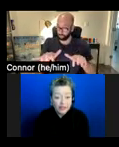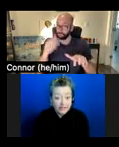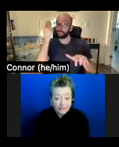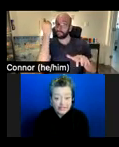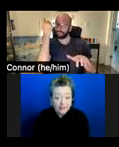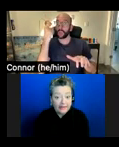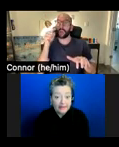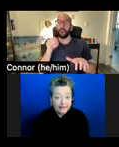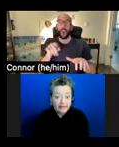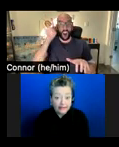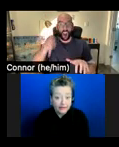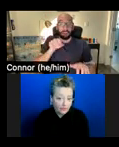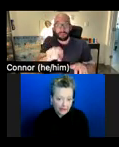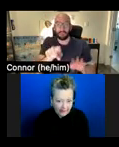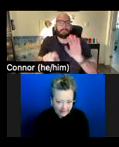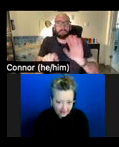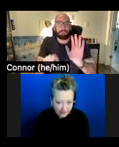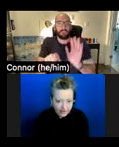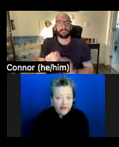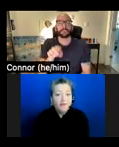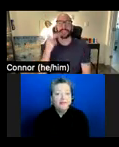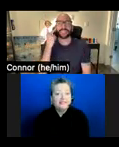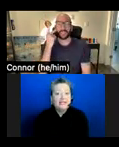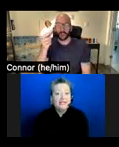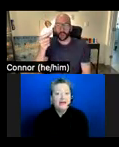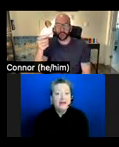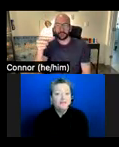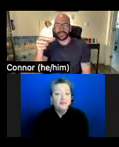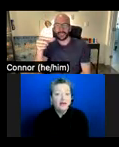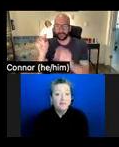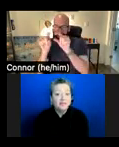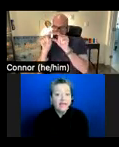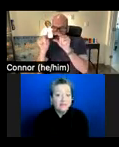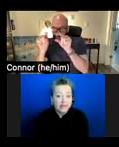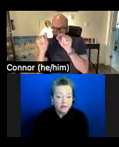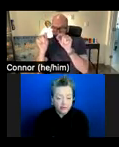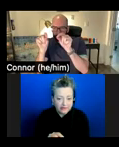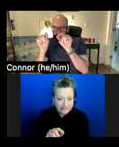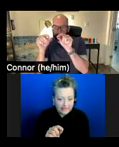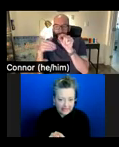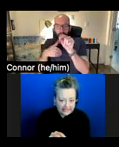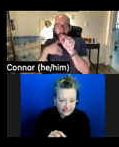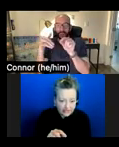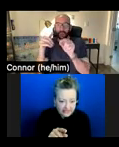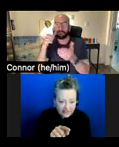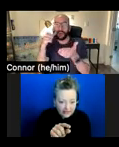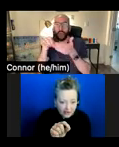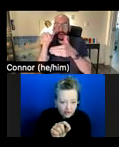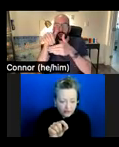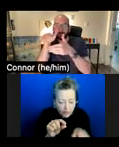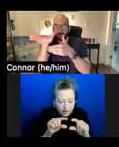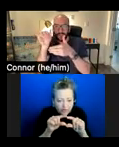So it looks like I'm just typing in like a regular message, but instead of typing or selecting send, you